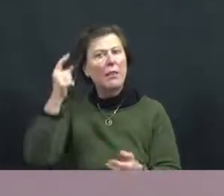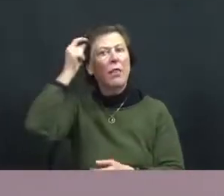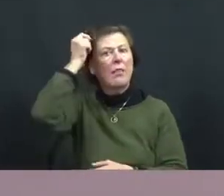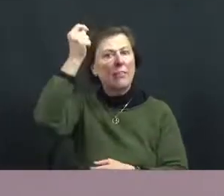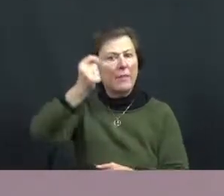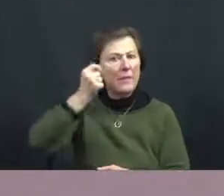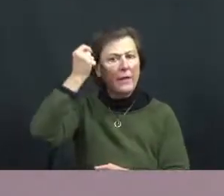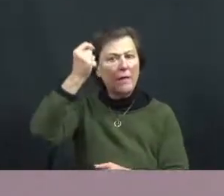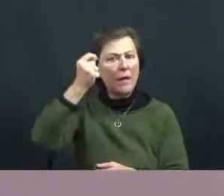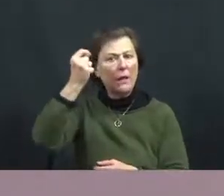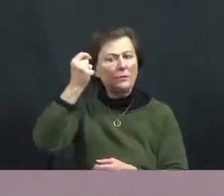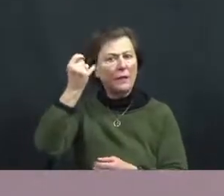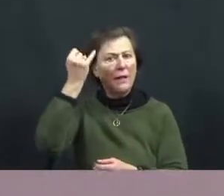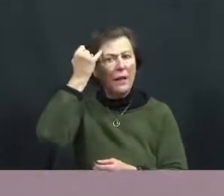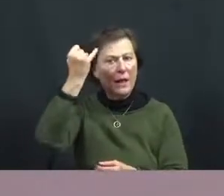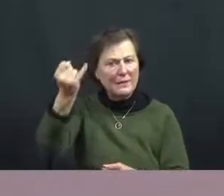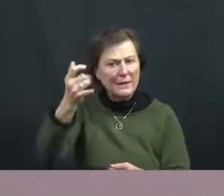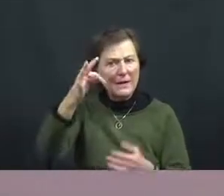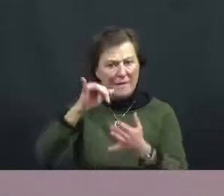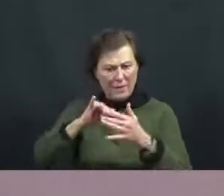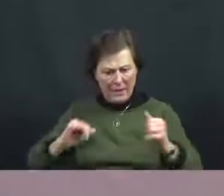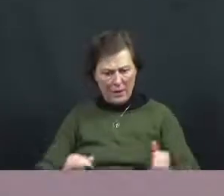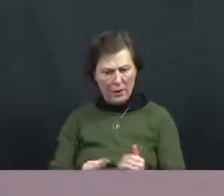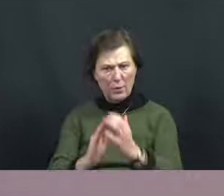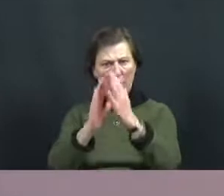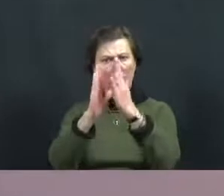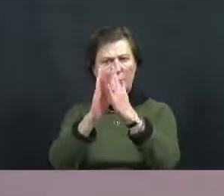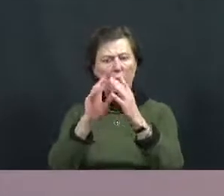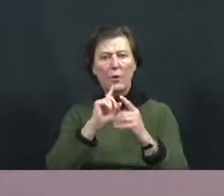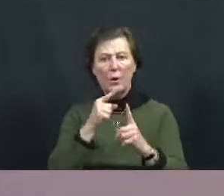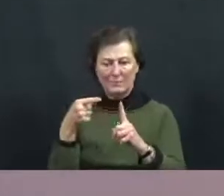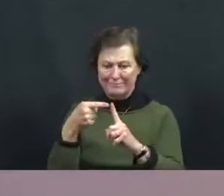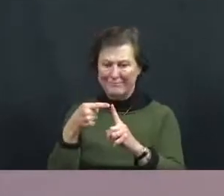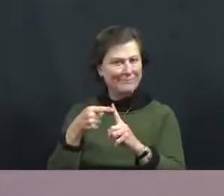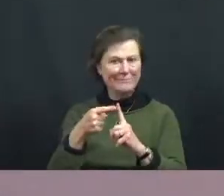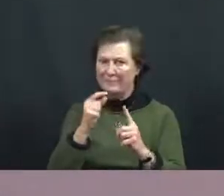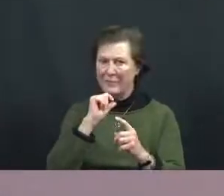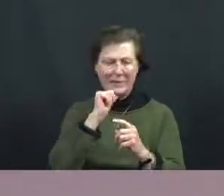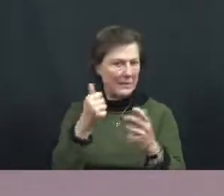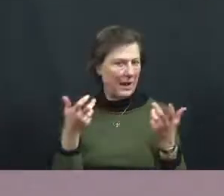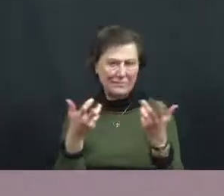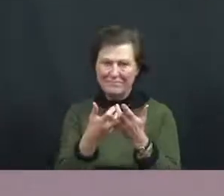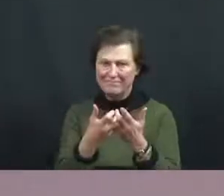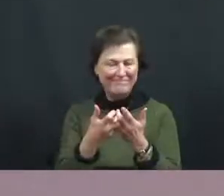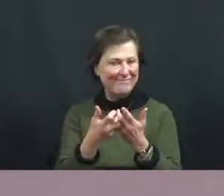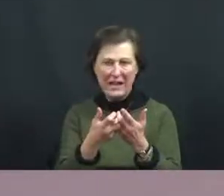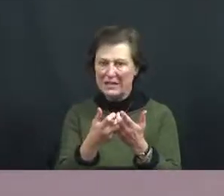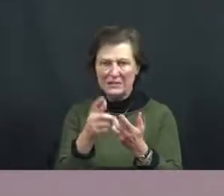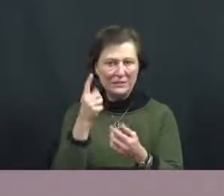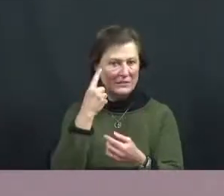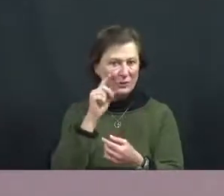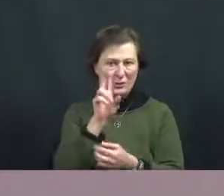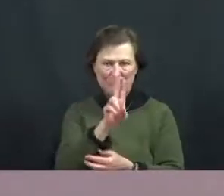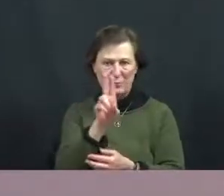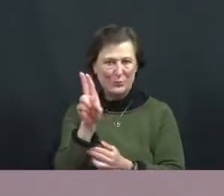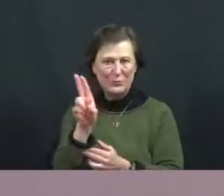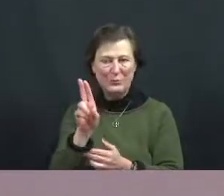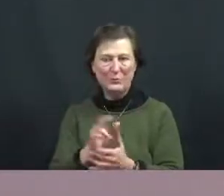theological premises of the approach are especially ill-suited for Unitarian